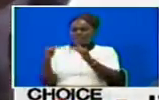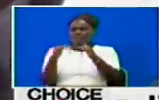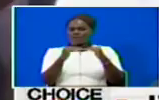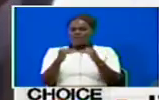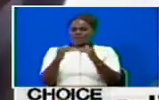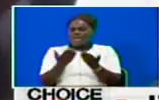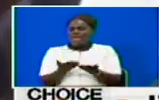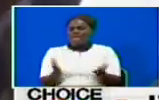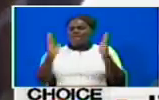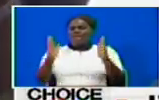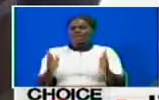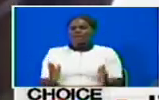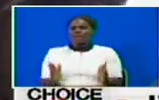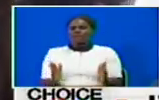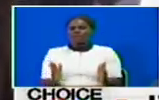Yule ambaye